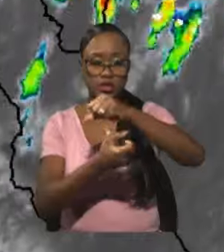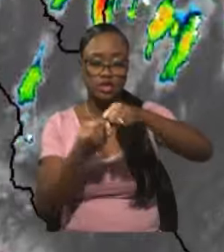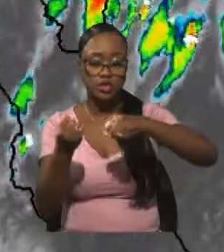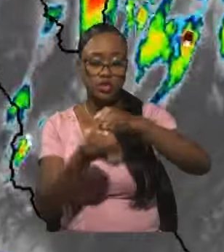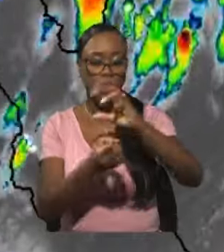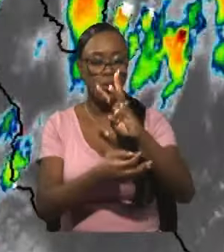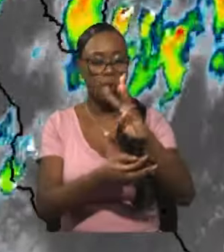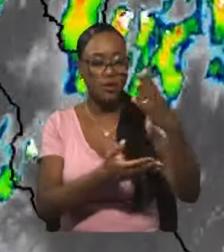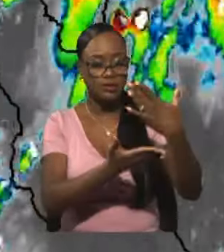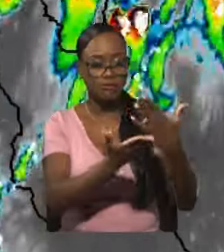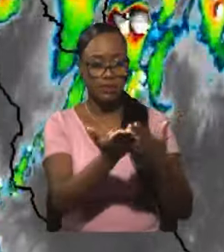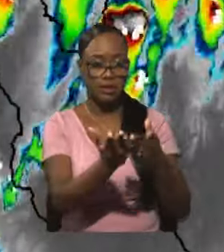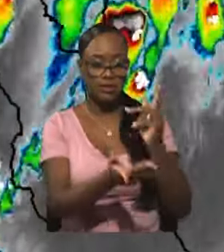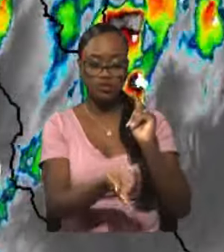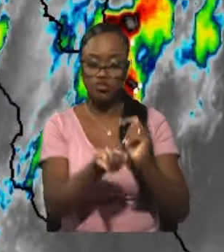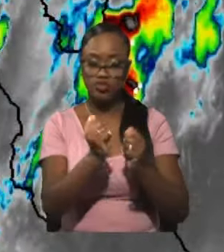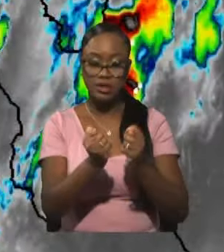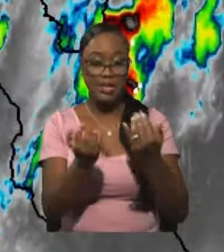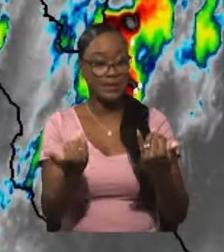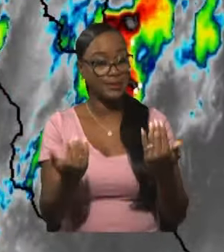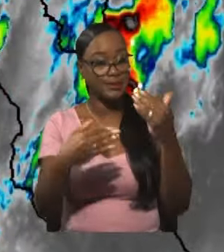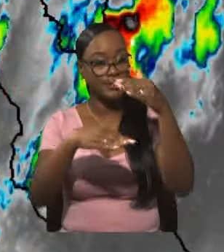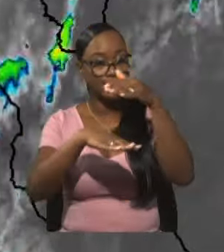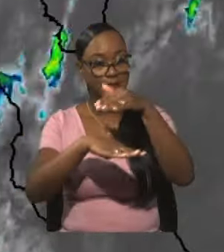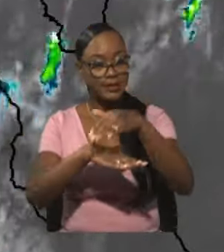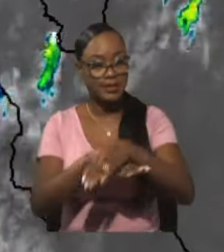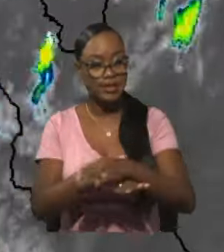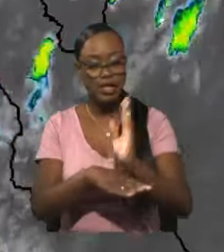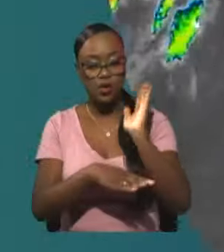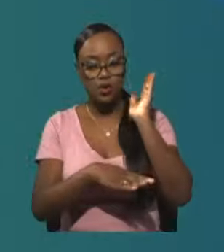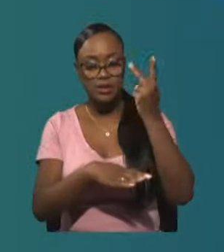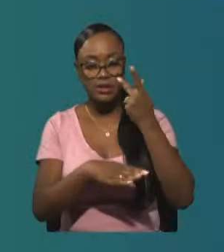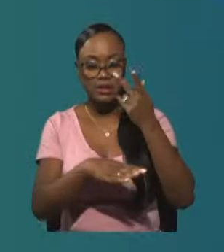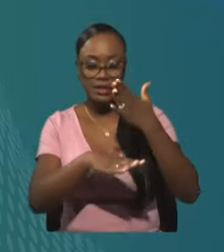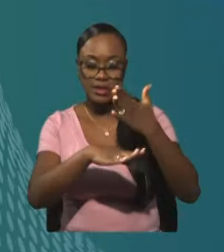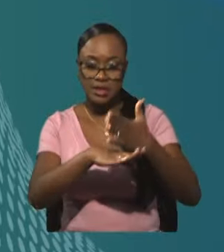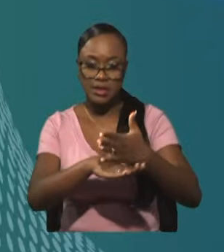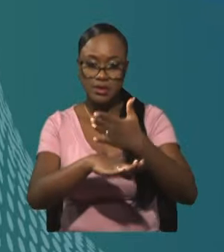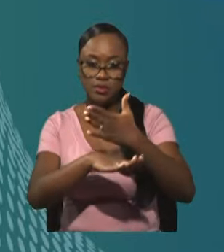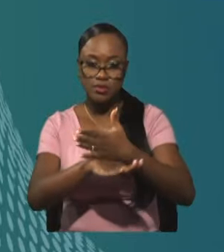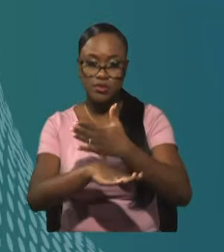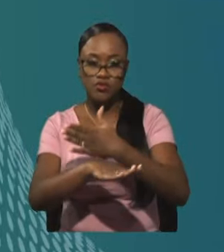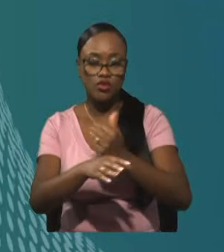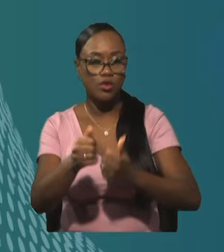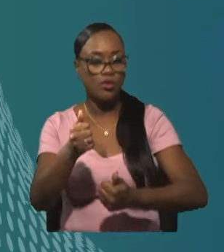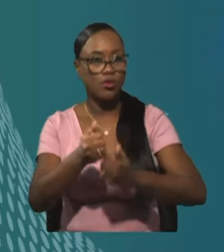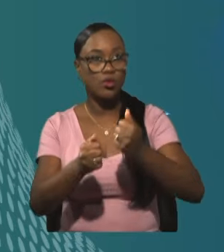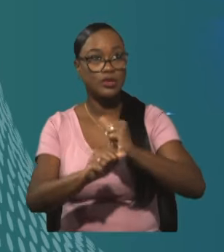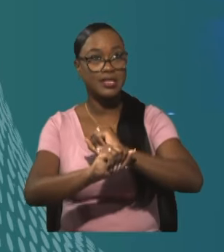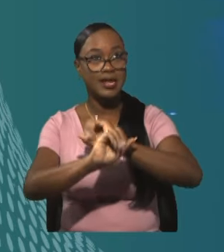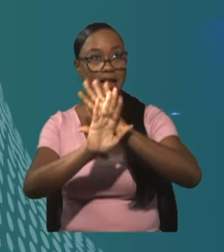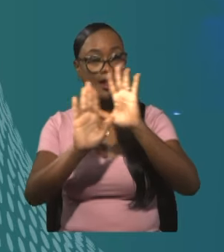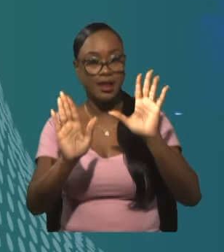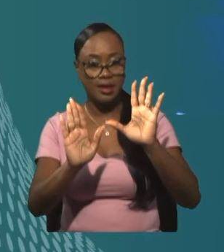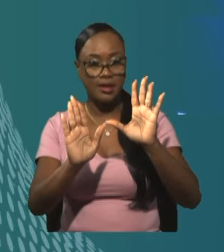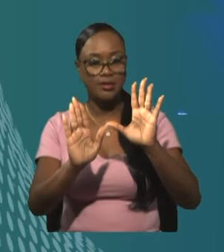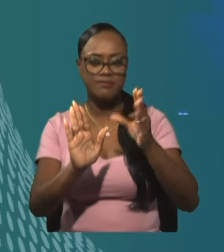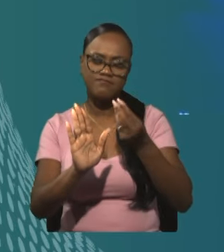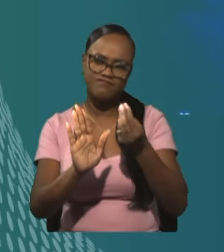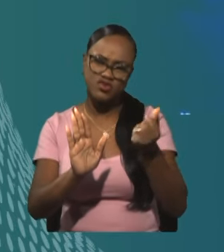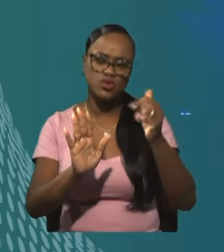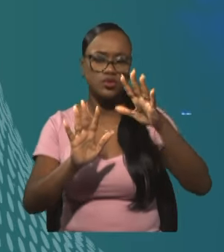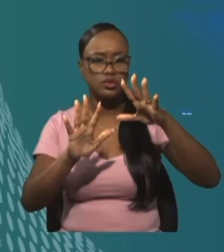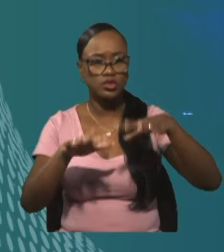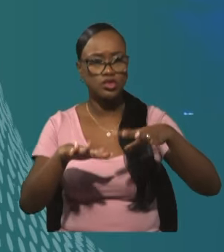the western part of Trinidad. Tonight, you can expect some improvement in the weather with mostly clear conditions, interrupted by a few